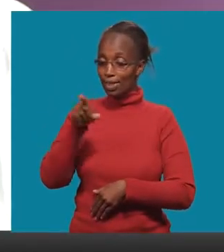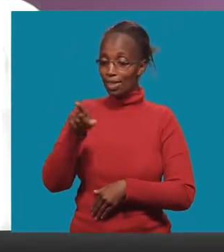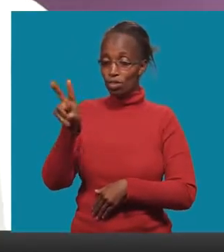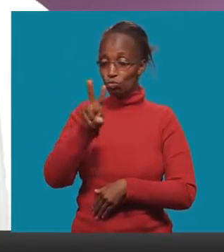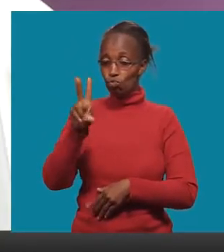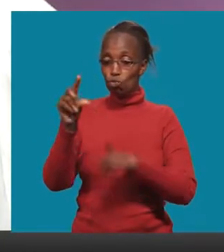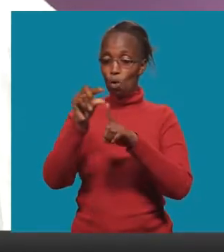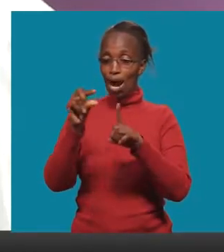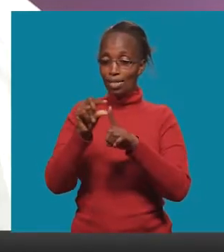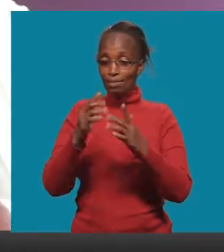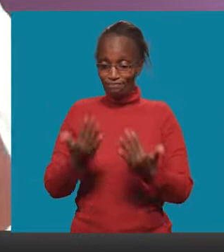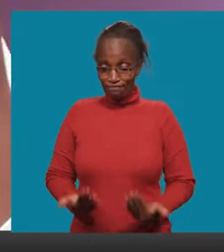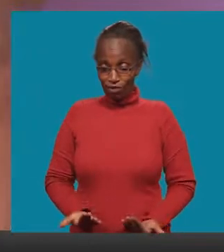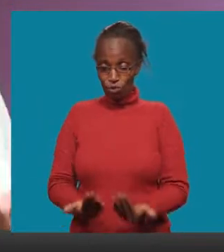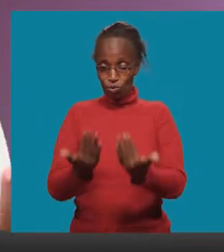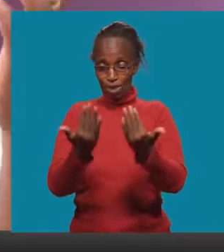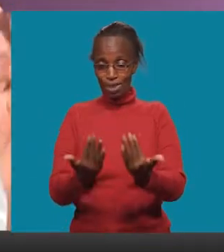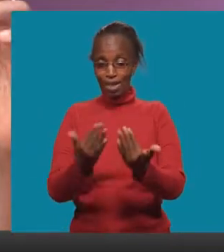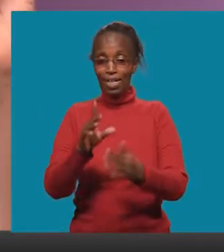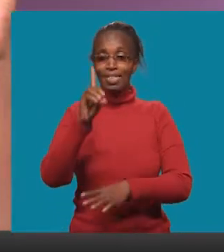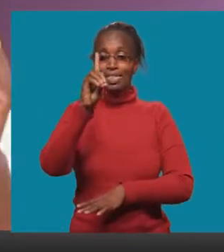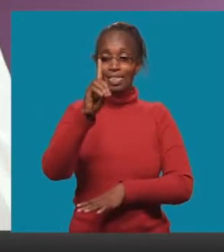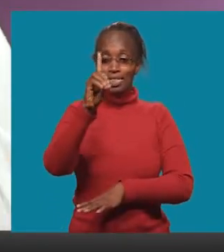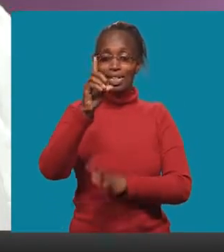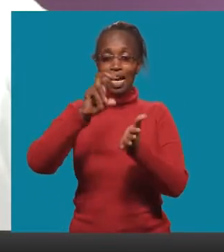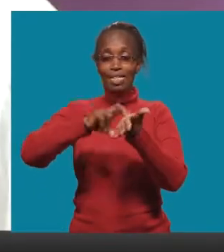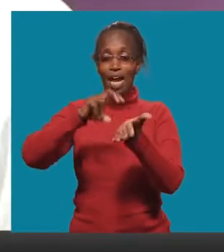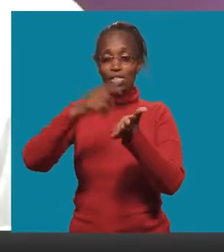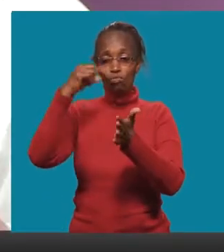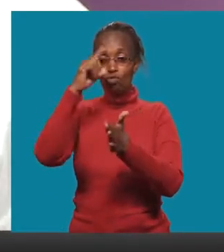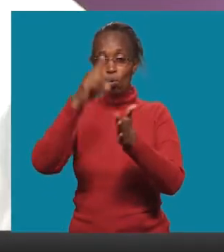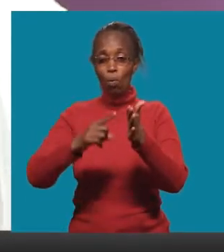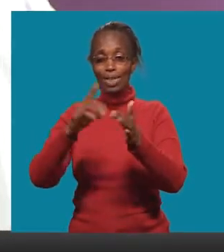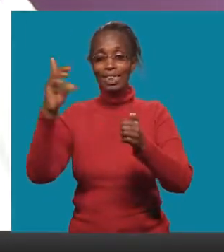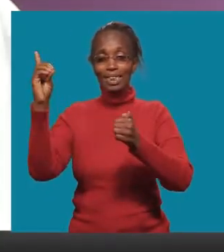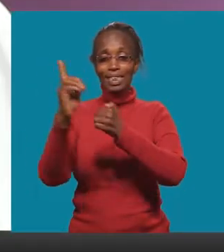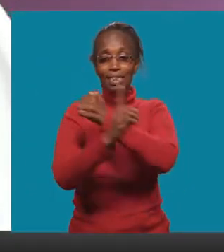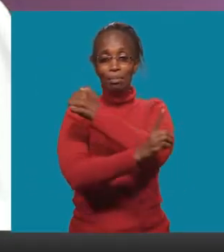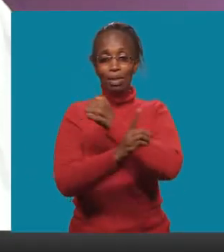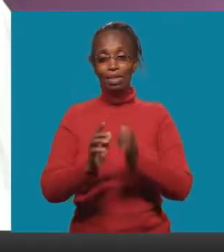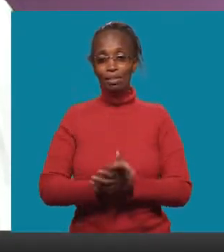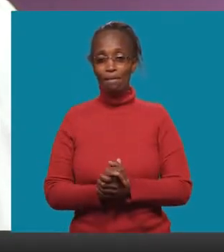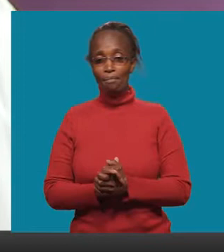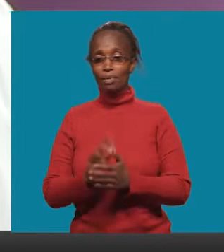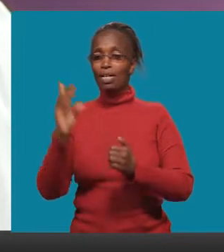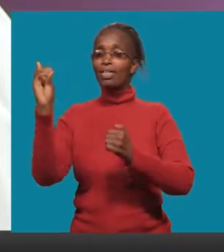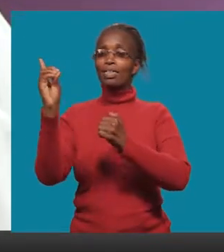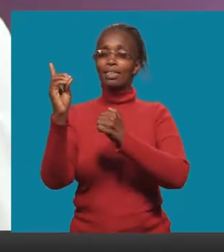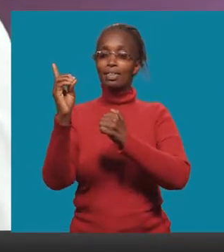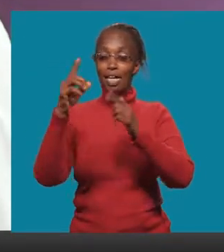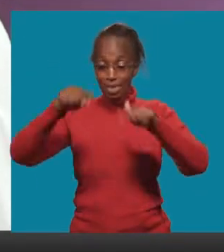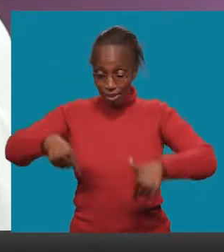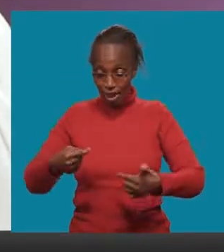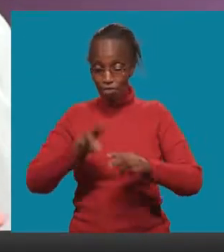told you those are twins. So D stands for discipline. It's important to know that